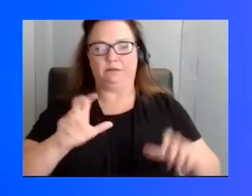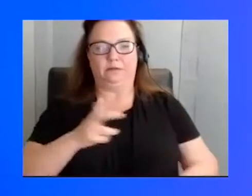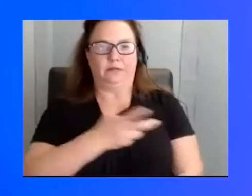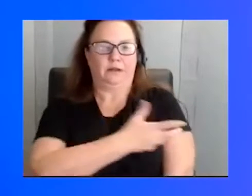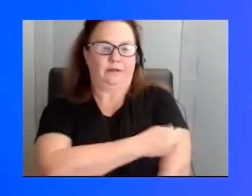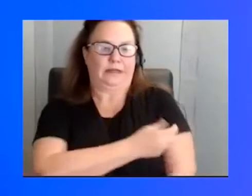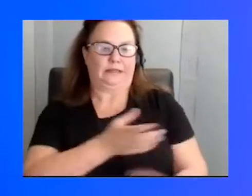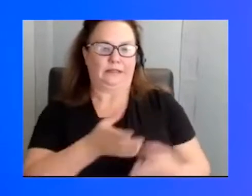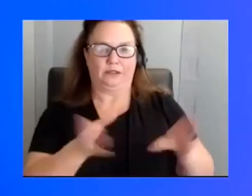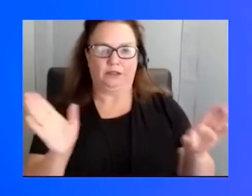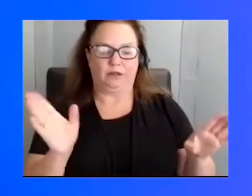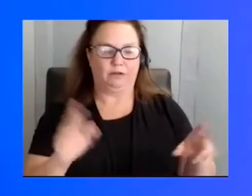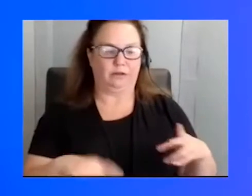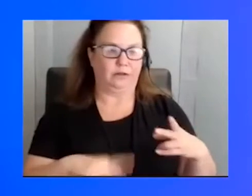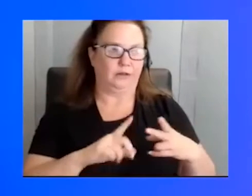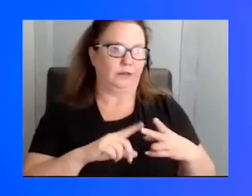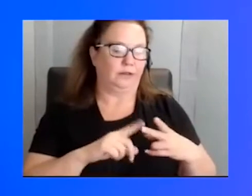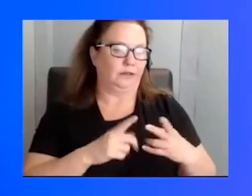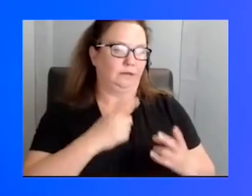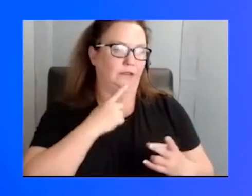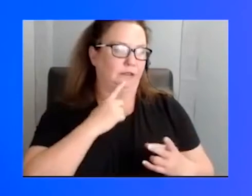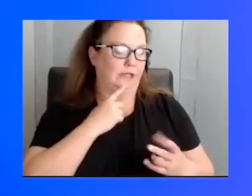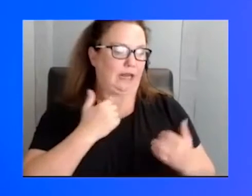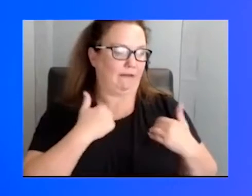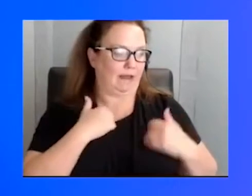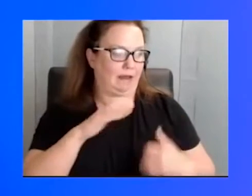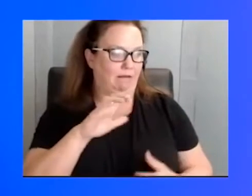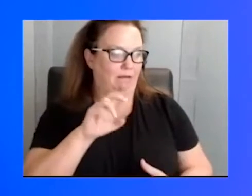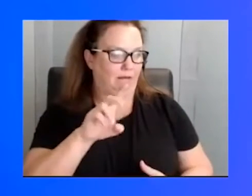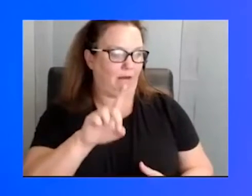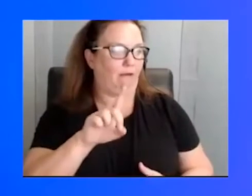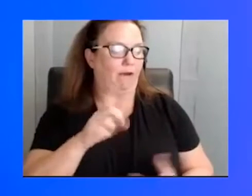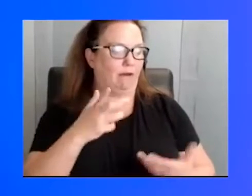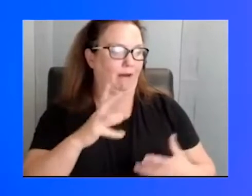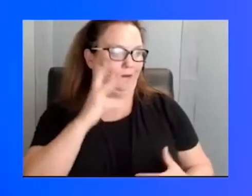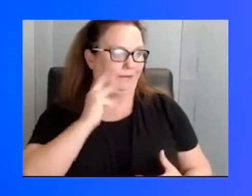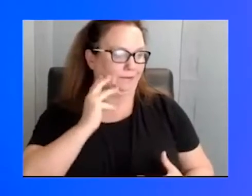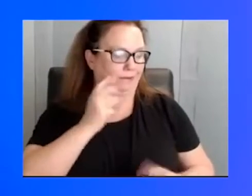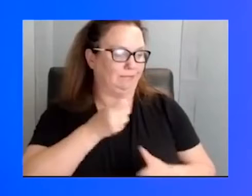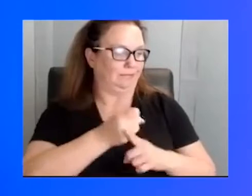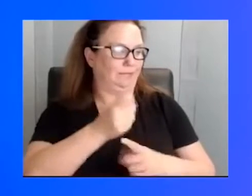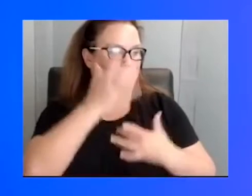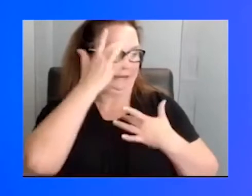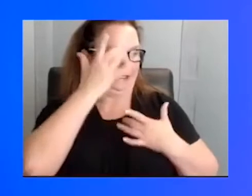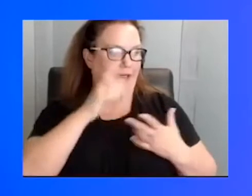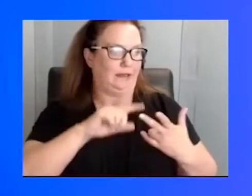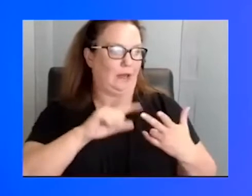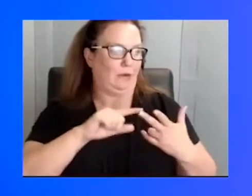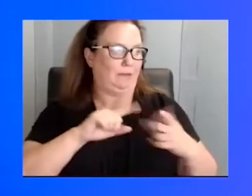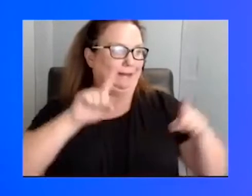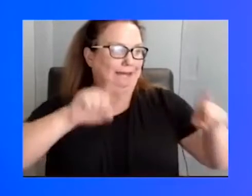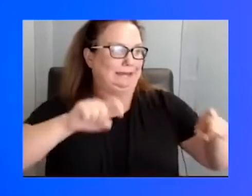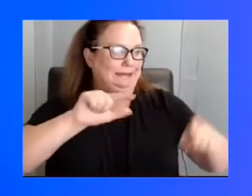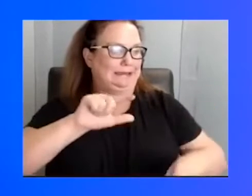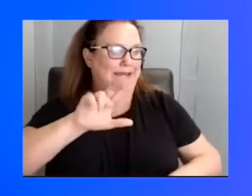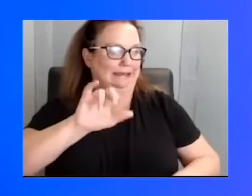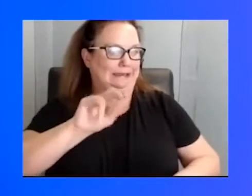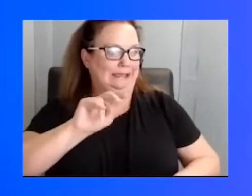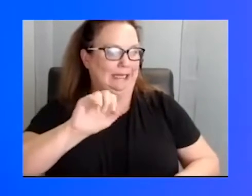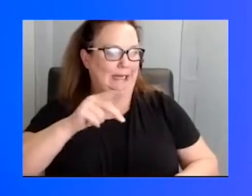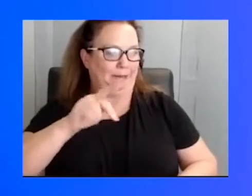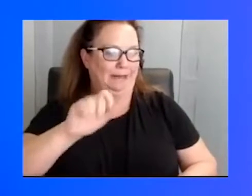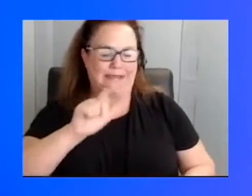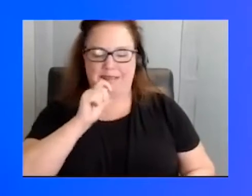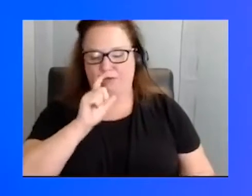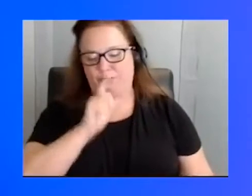general to, like you said, I've had COVID, or they don't want to be, quote unquote, guinea pigs, for which that is not true at all. So it runs